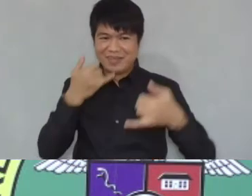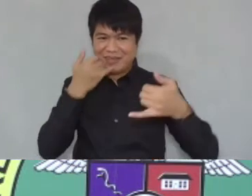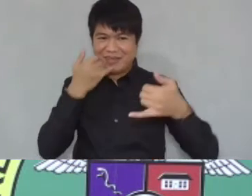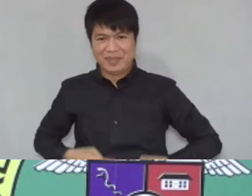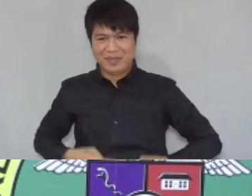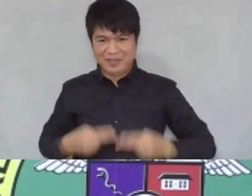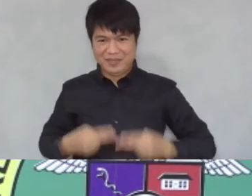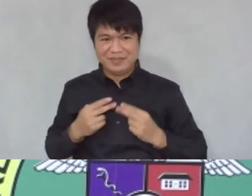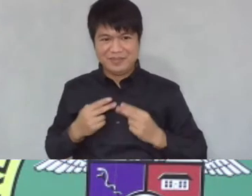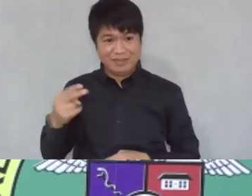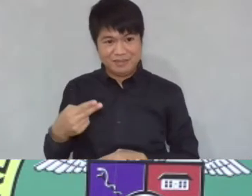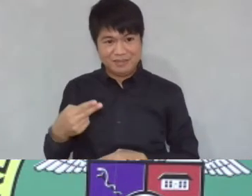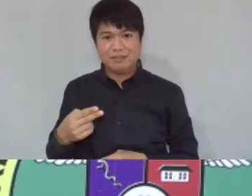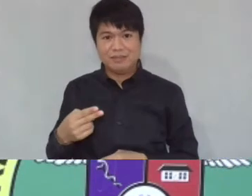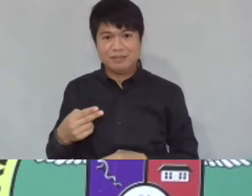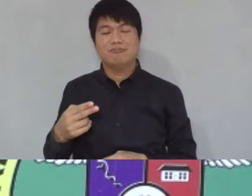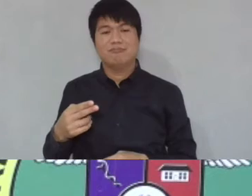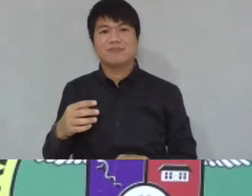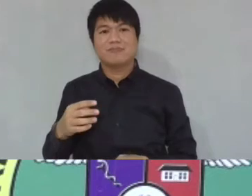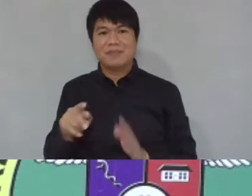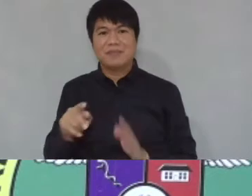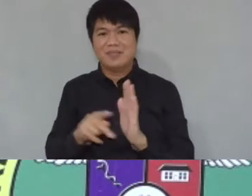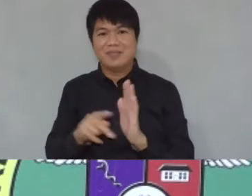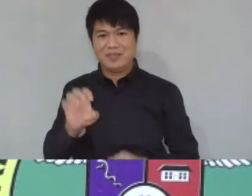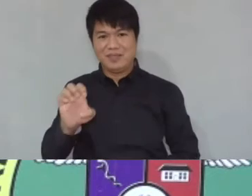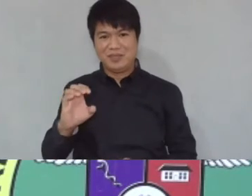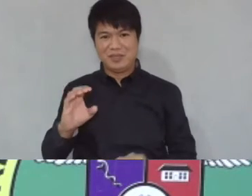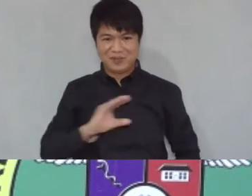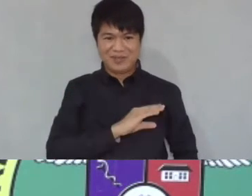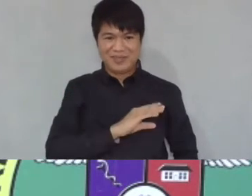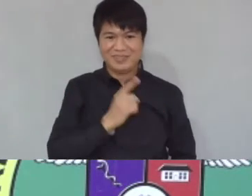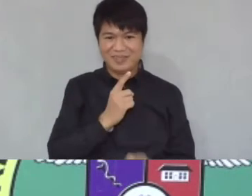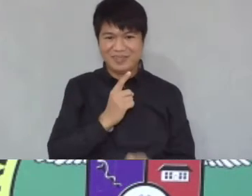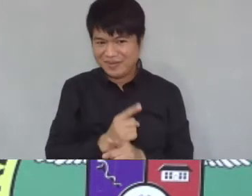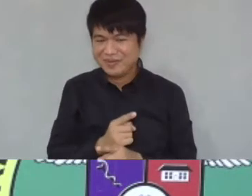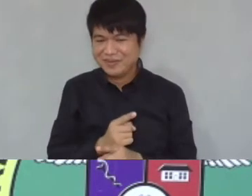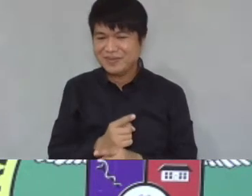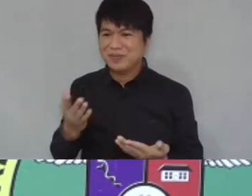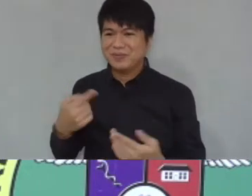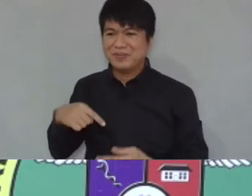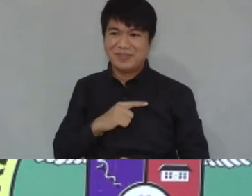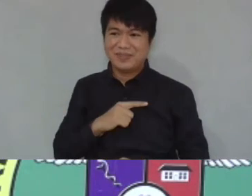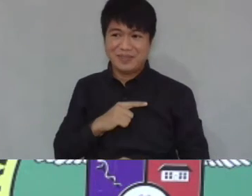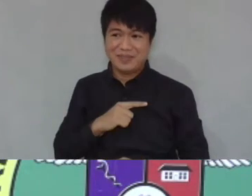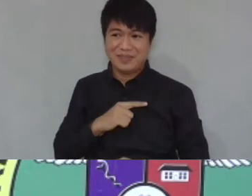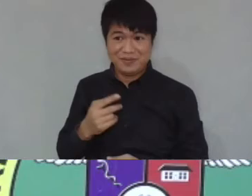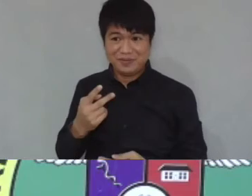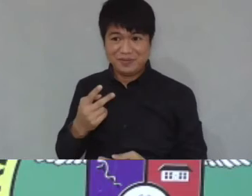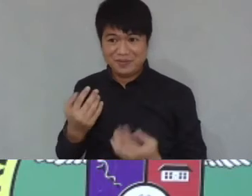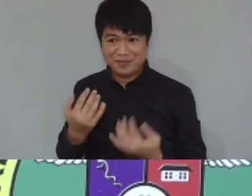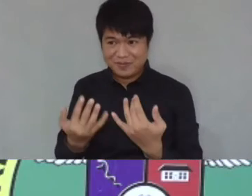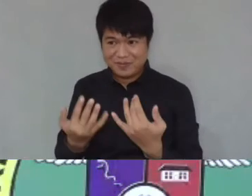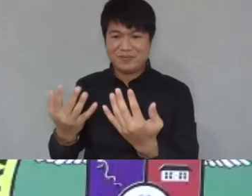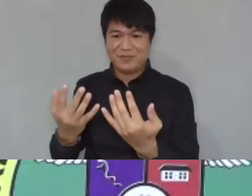the Telehealth Policy eCongress. Diba, Madam Portia? Where our objective is we are going to set